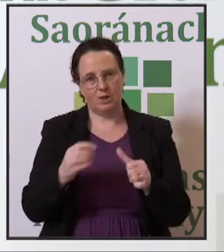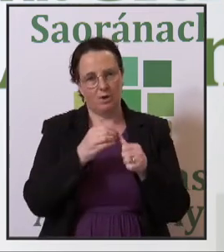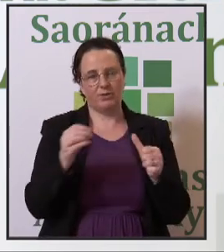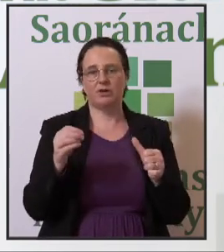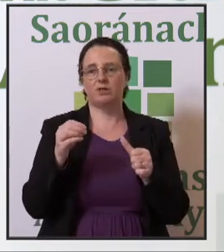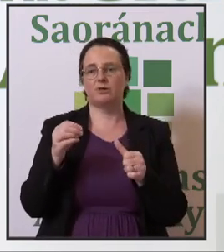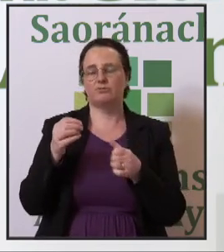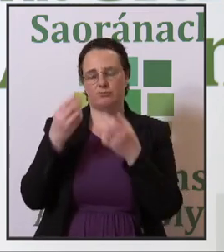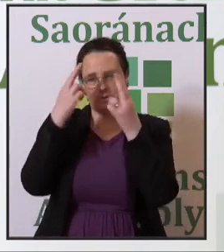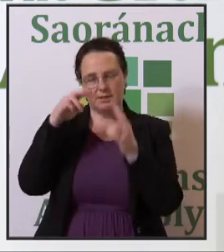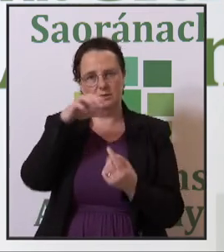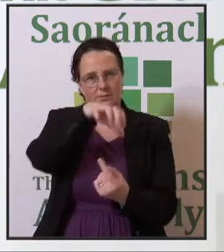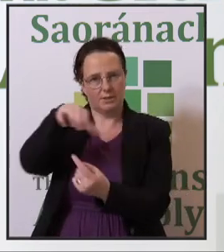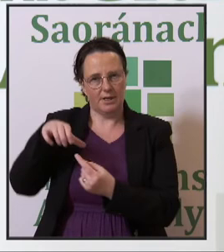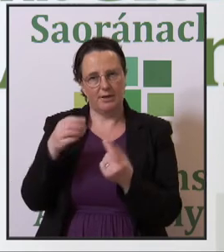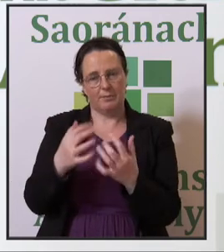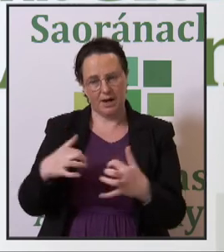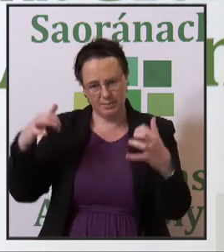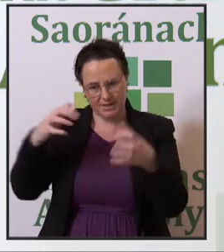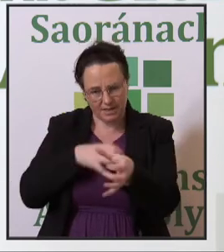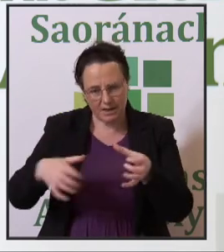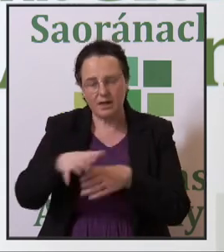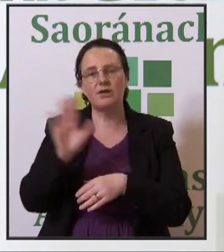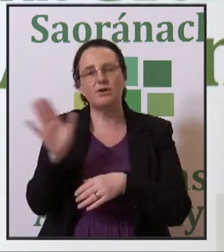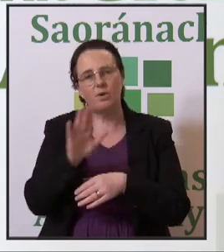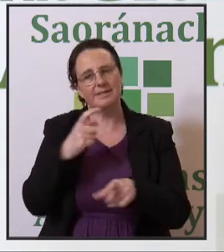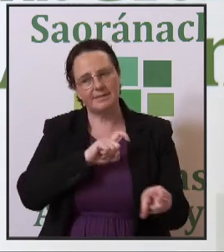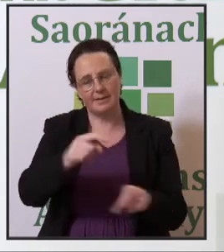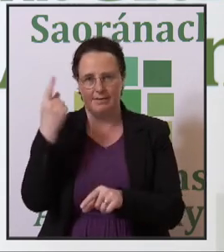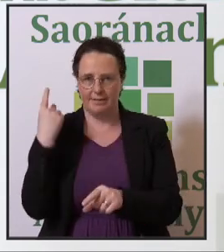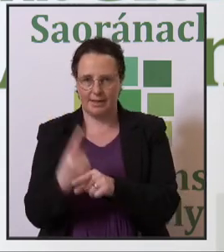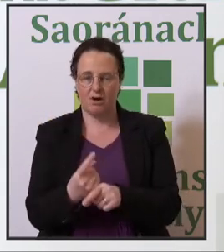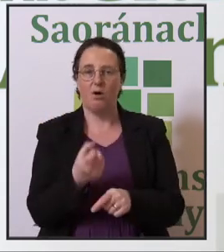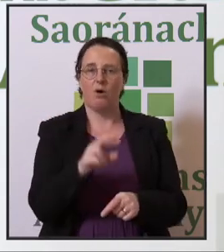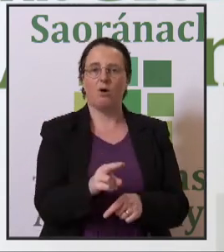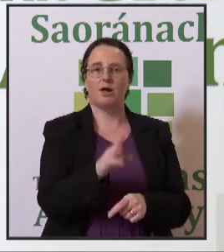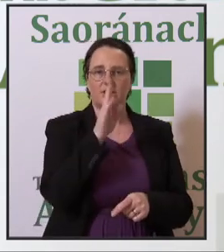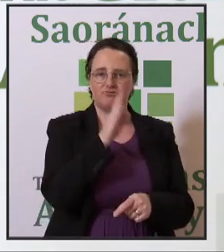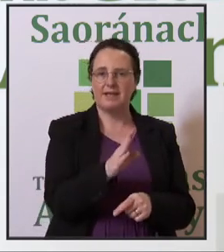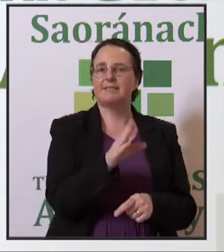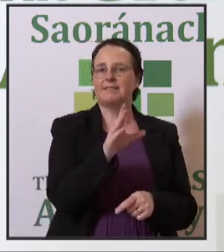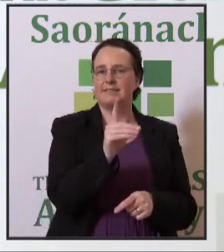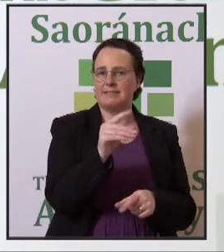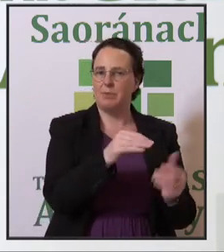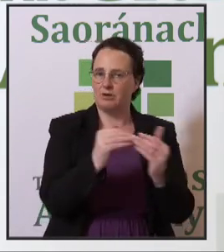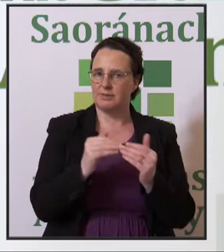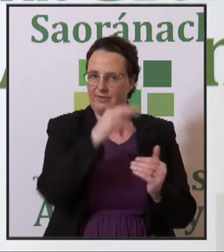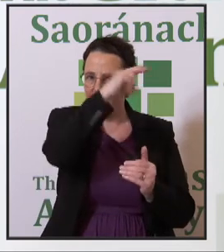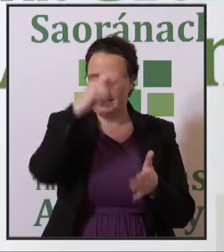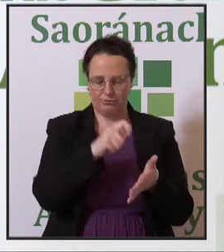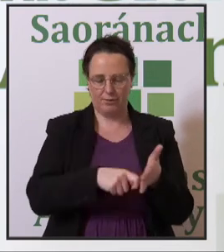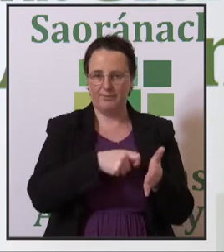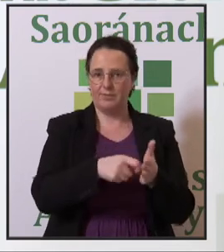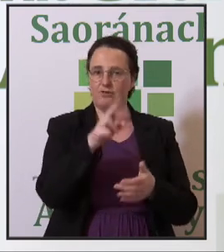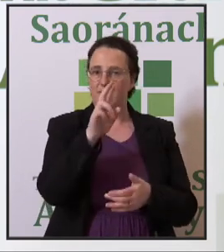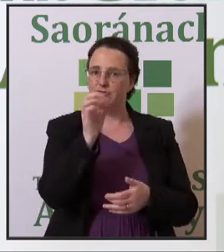representative institutions such as parliaments and forms of direct democracy such as referendums. Their work feeds into